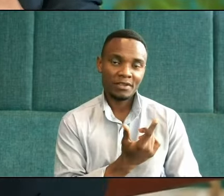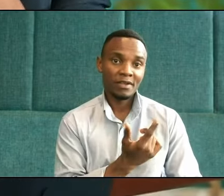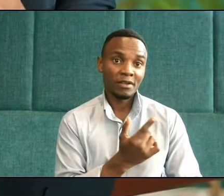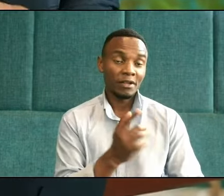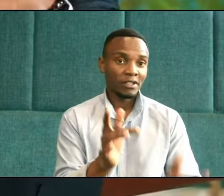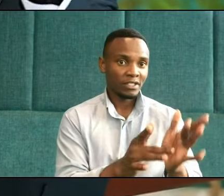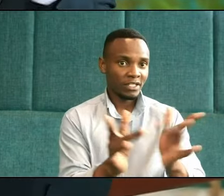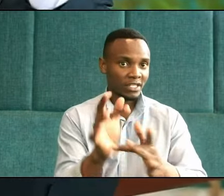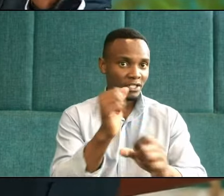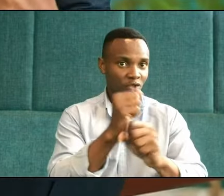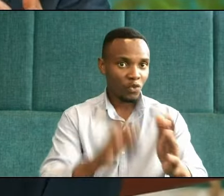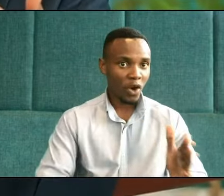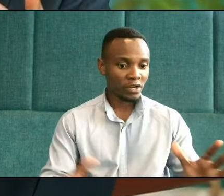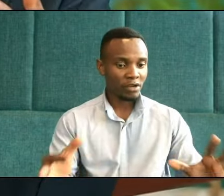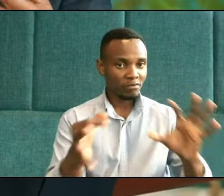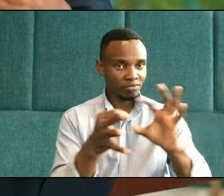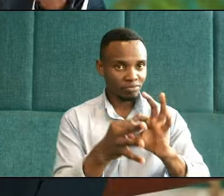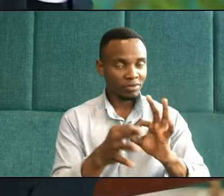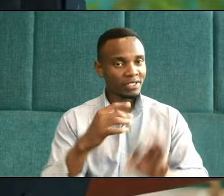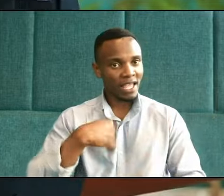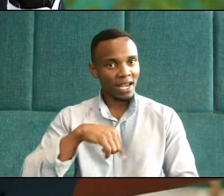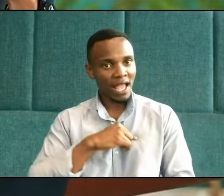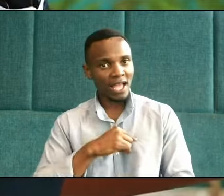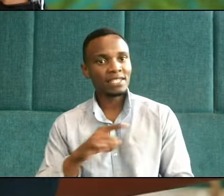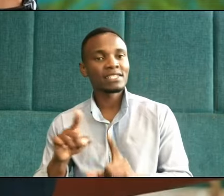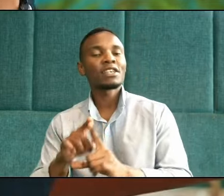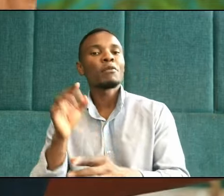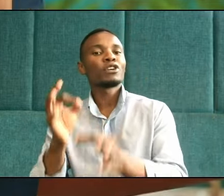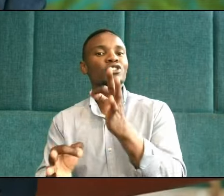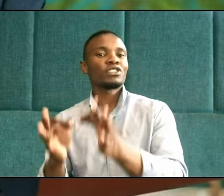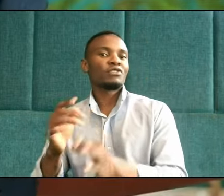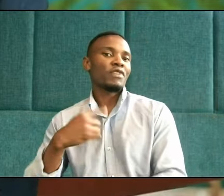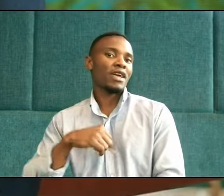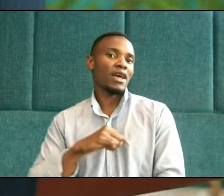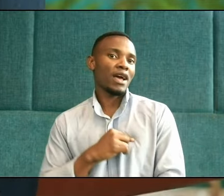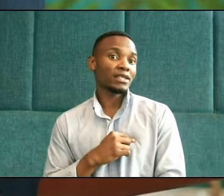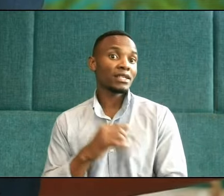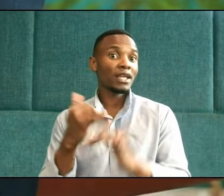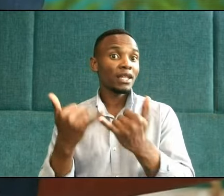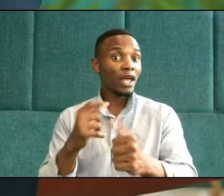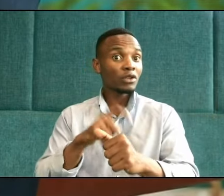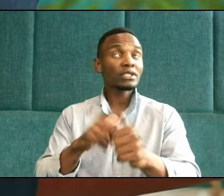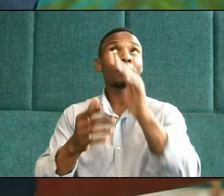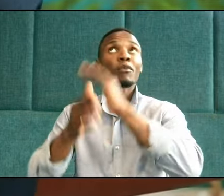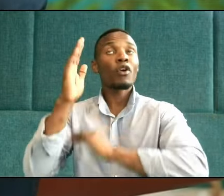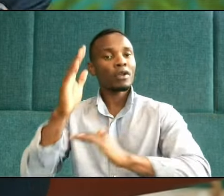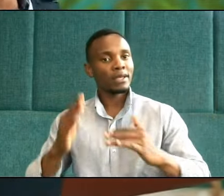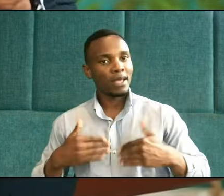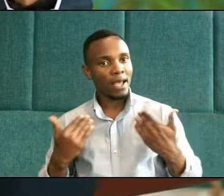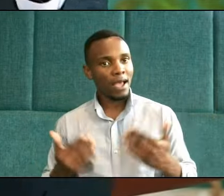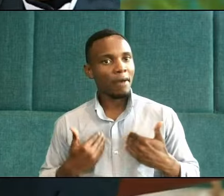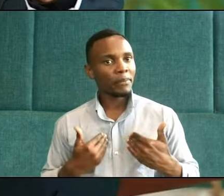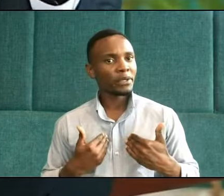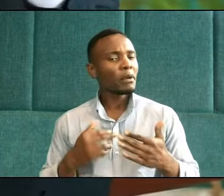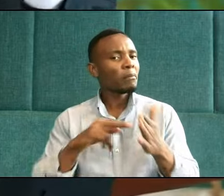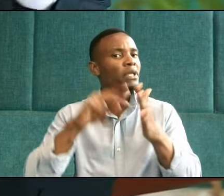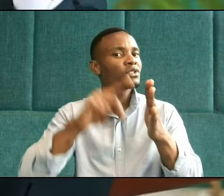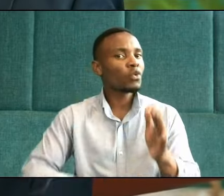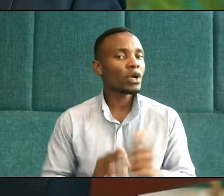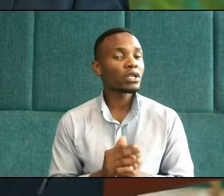reconciling us and justifying us. Now, when he is happy with us, it means he wants